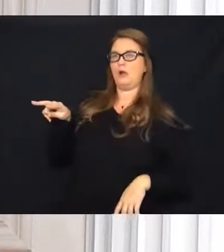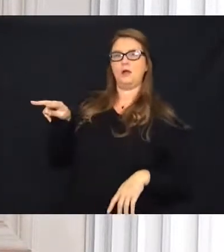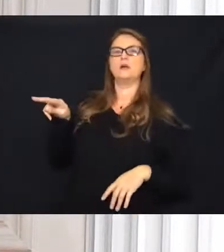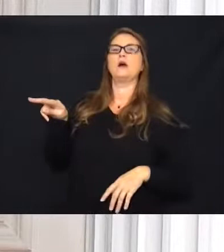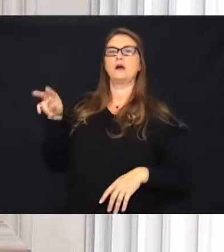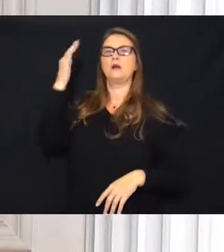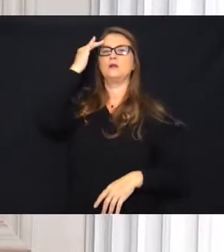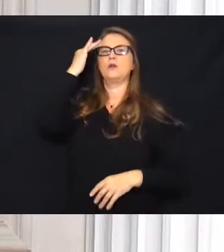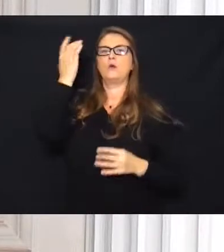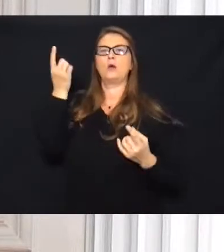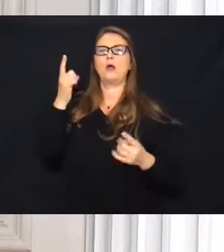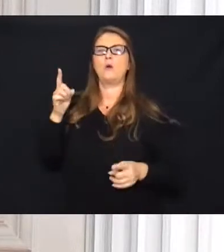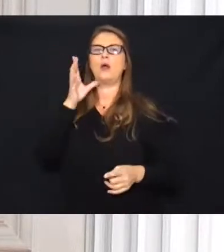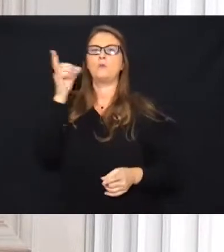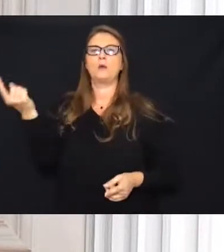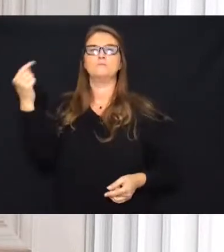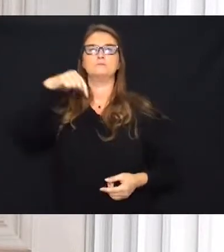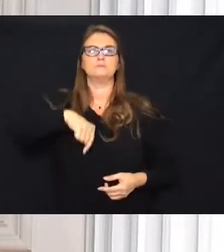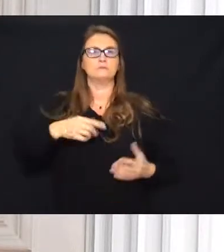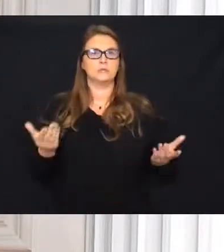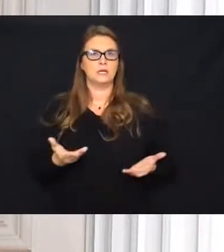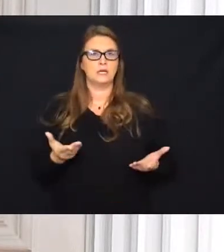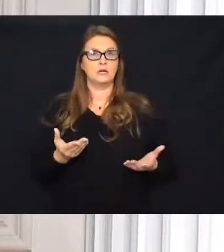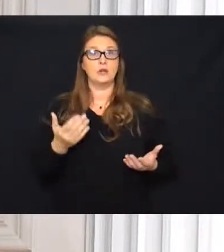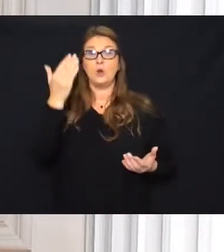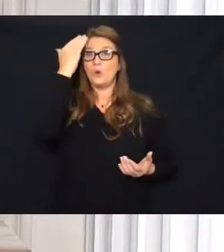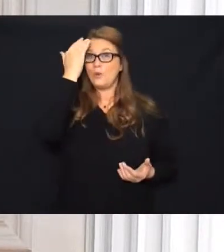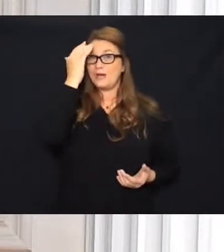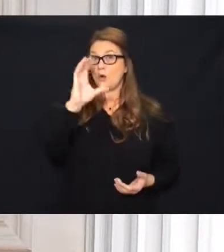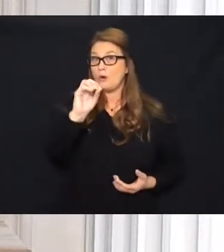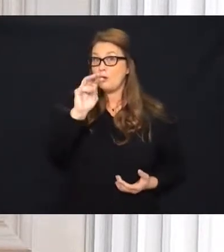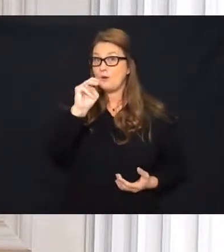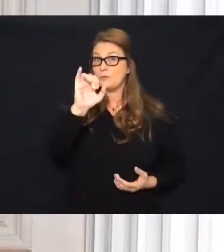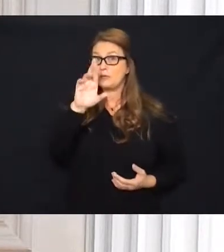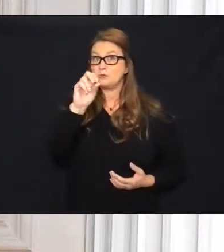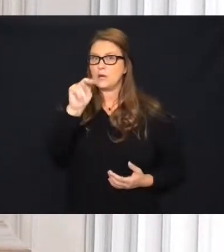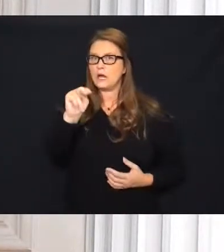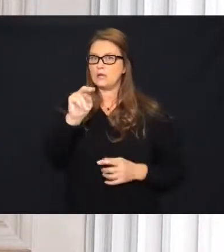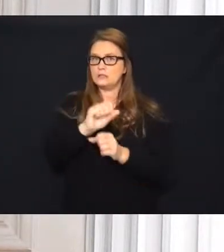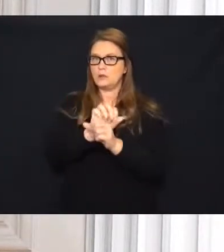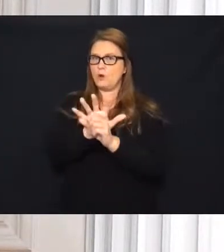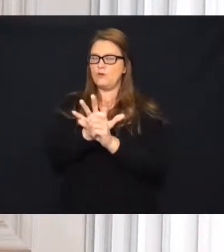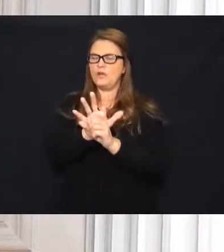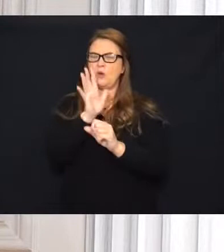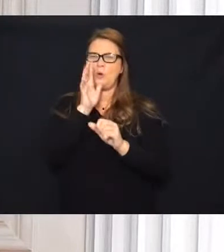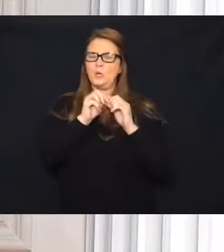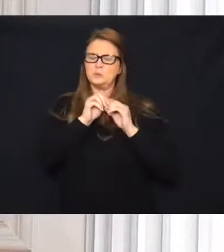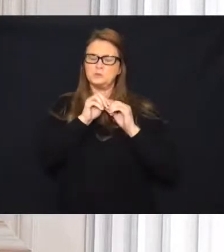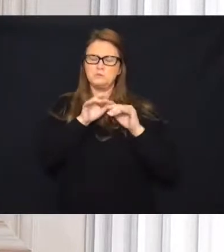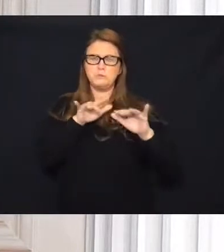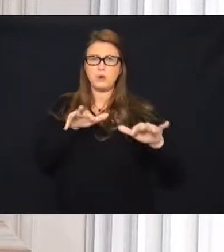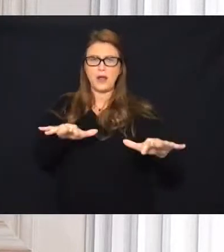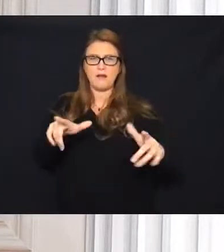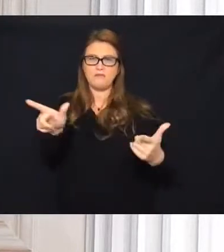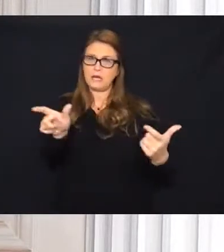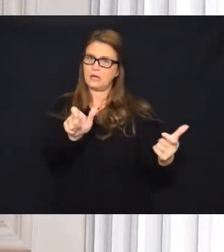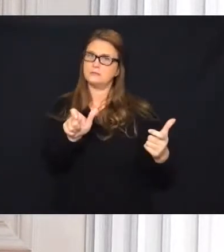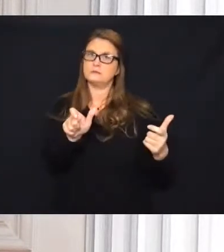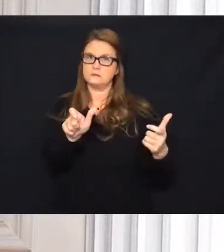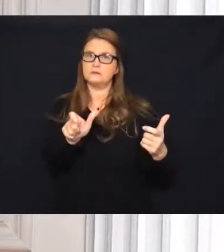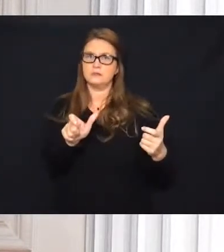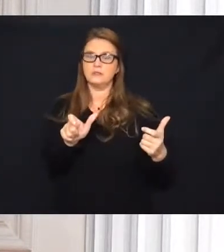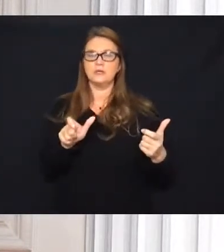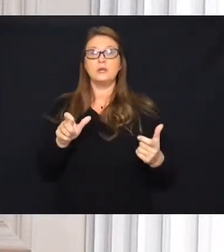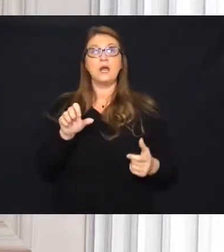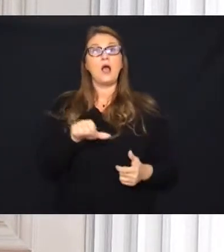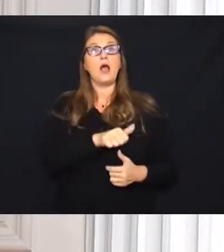Omicron spreads much more rapidly than any variant that we have seen to date. The other thing that we are starting